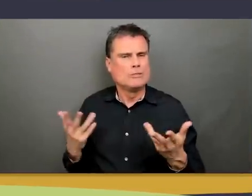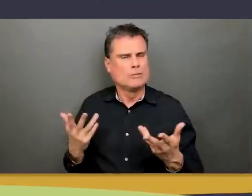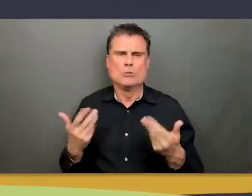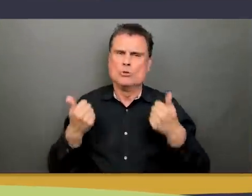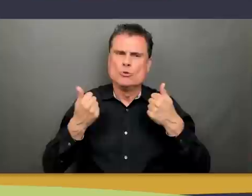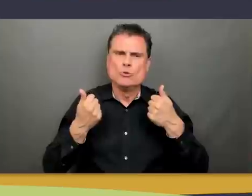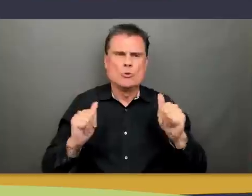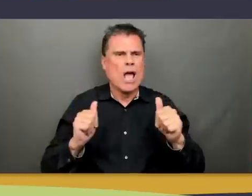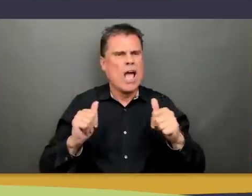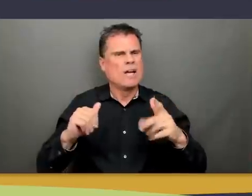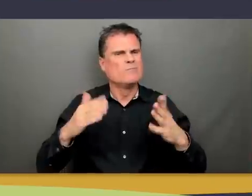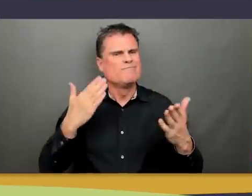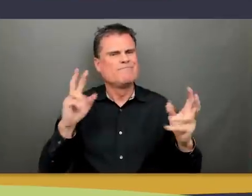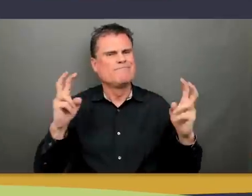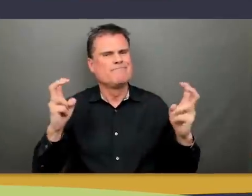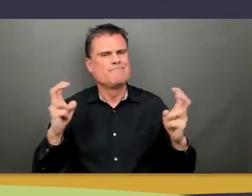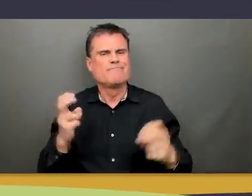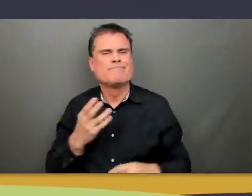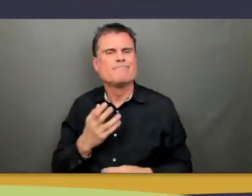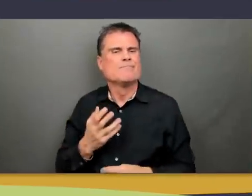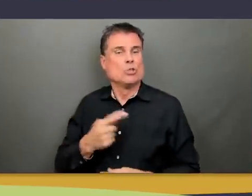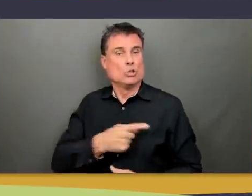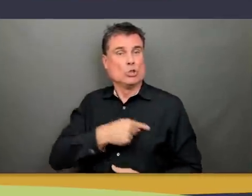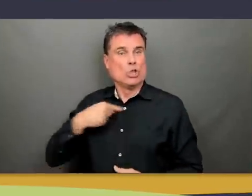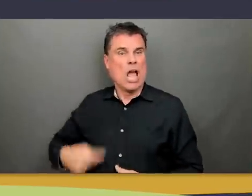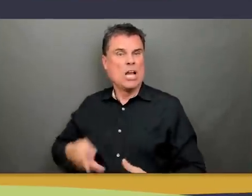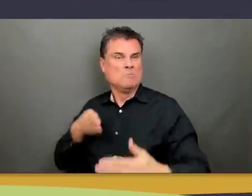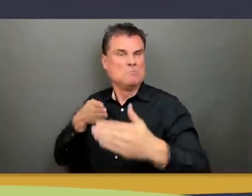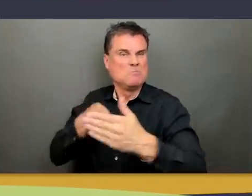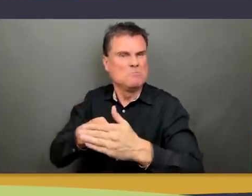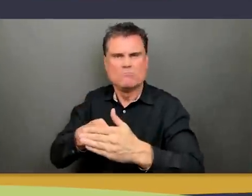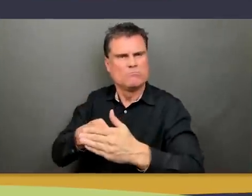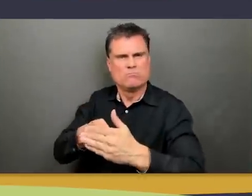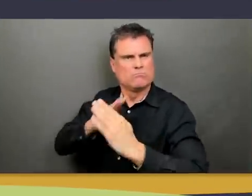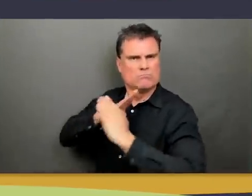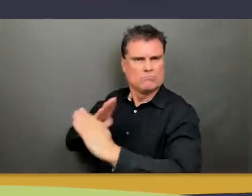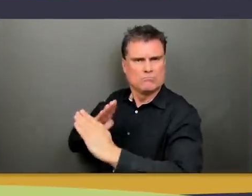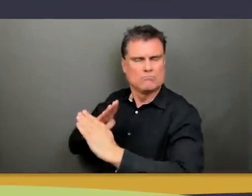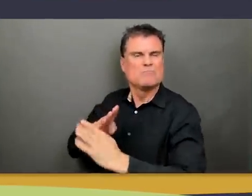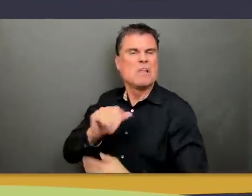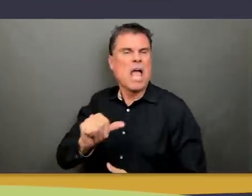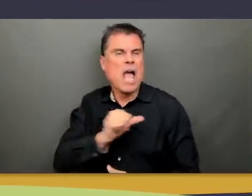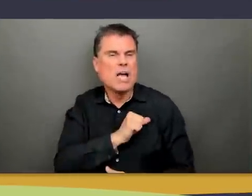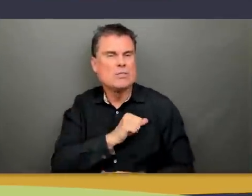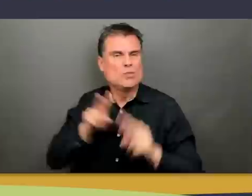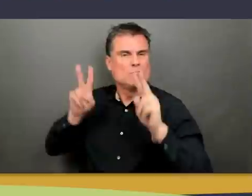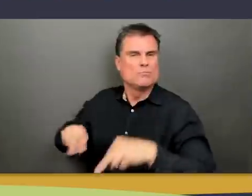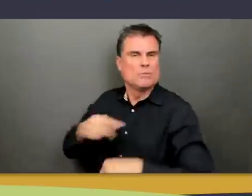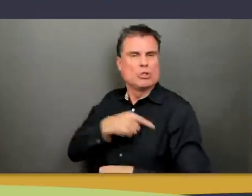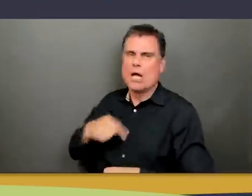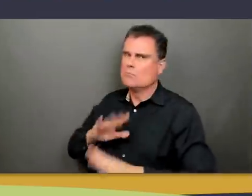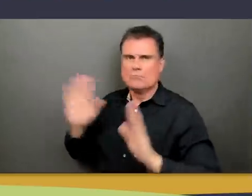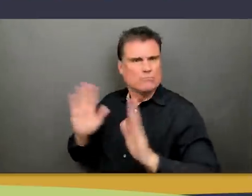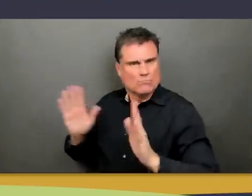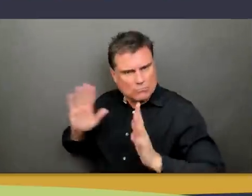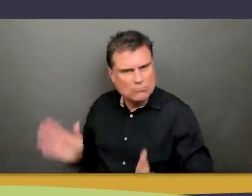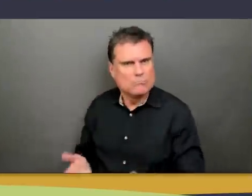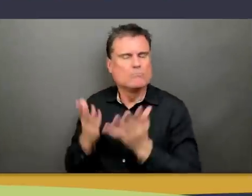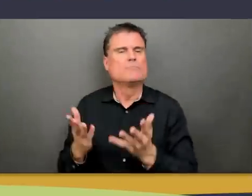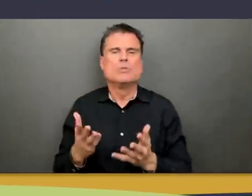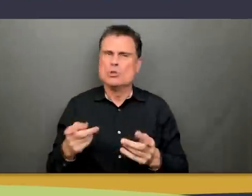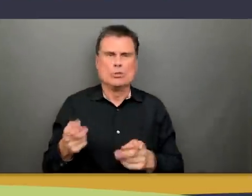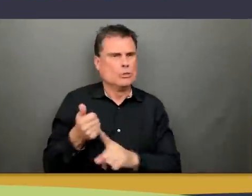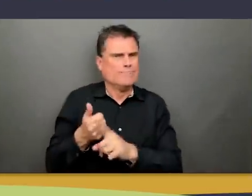volunteer work in the community. Mangdia, congratulations. Please tell us little bit more about